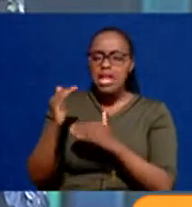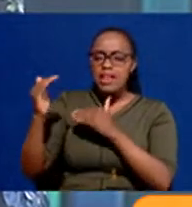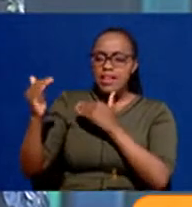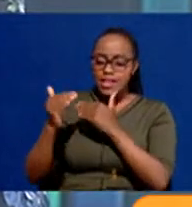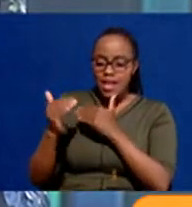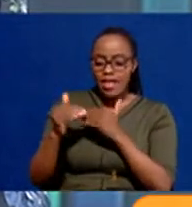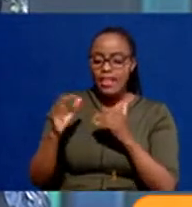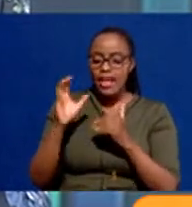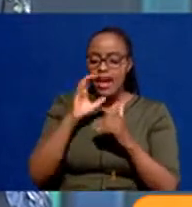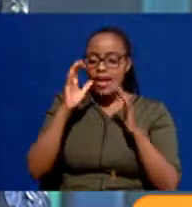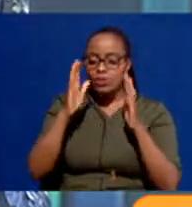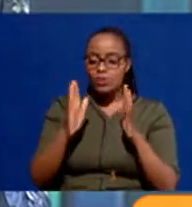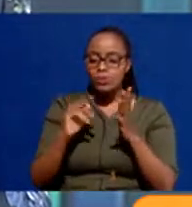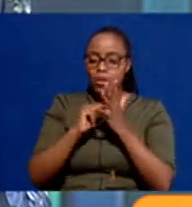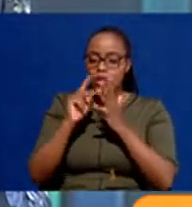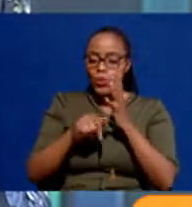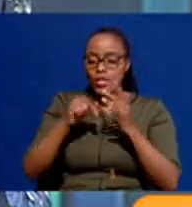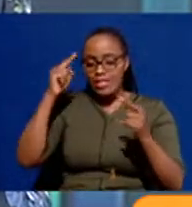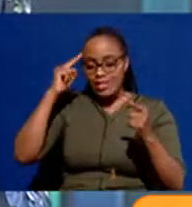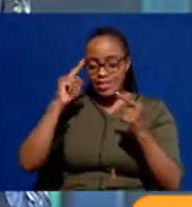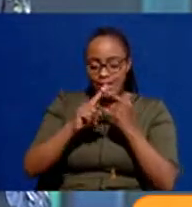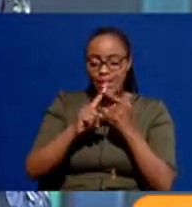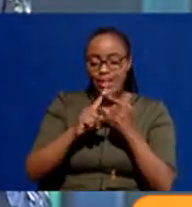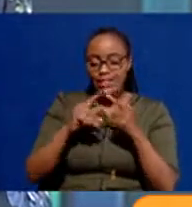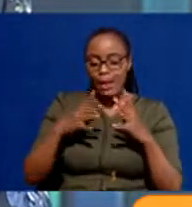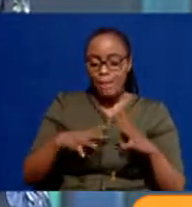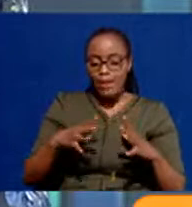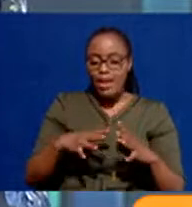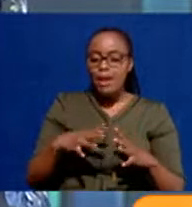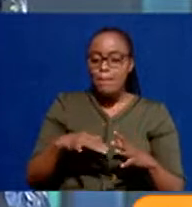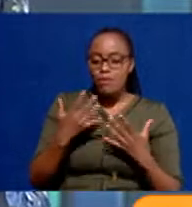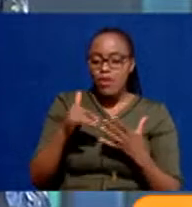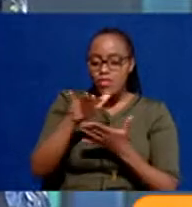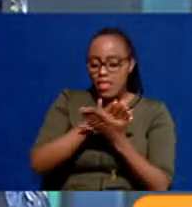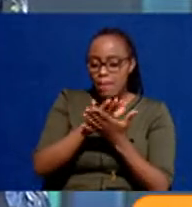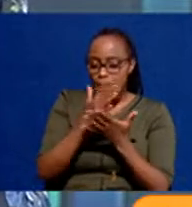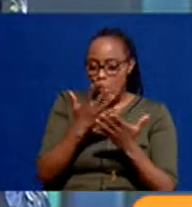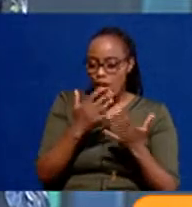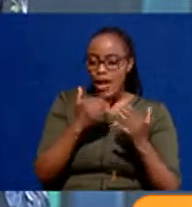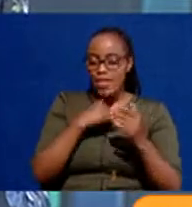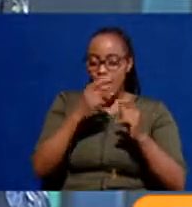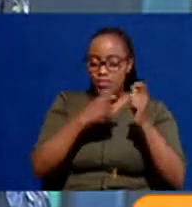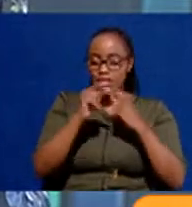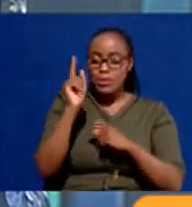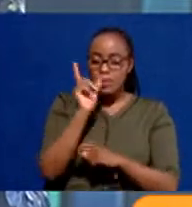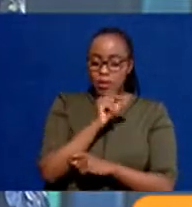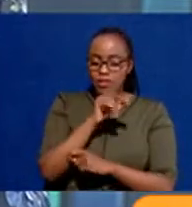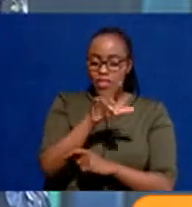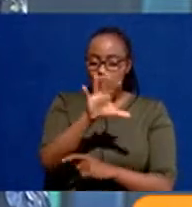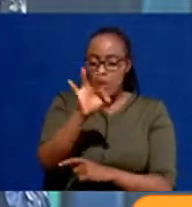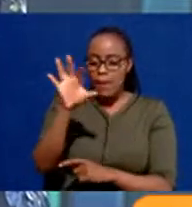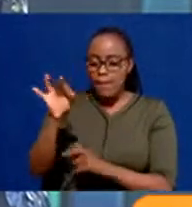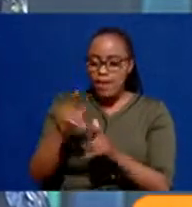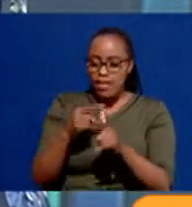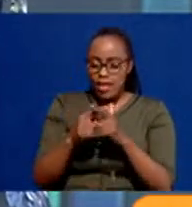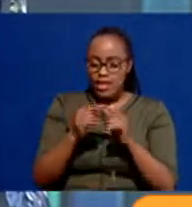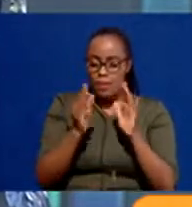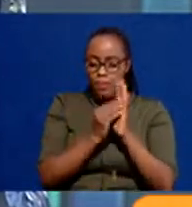which is near the consumer. So that is our targeted audience. So based on their reach, where they're already selling, we mapped out and hived